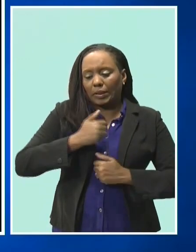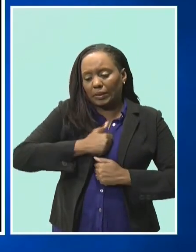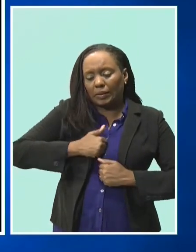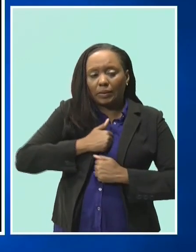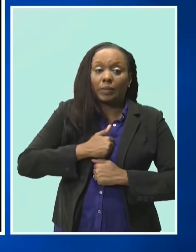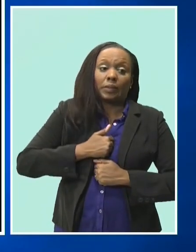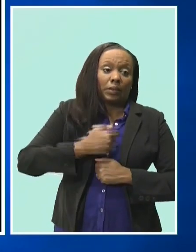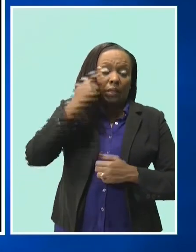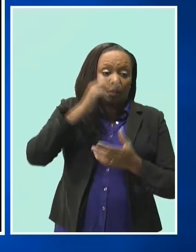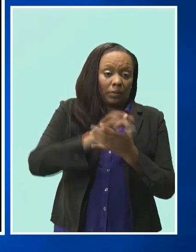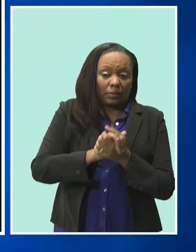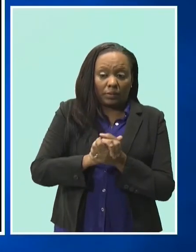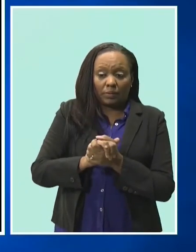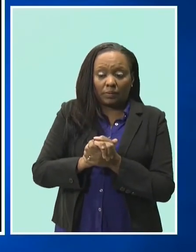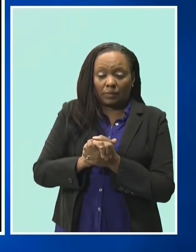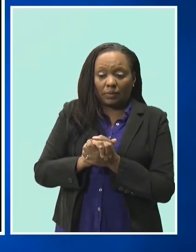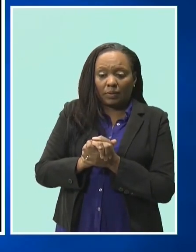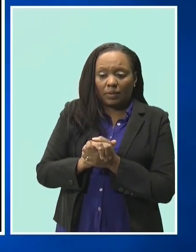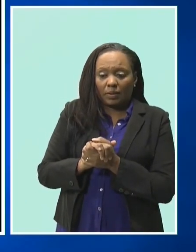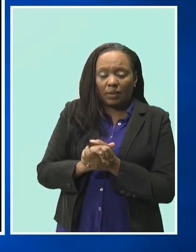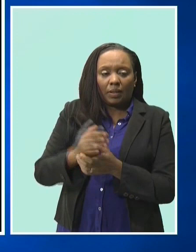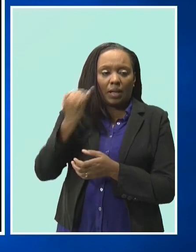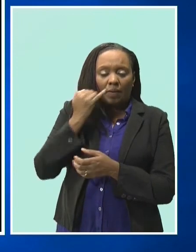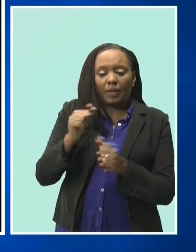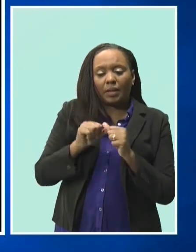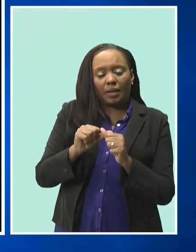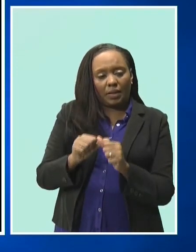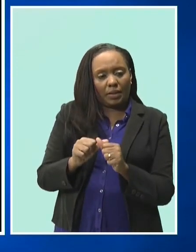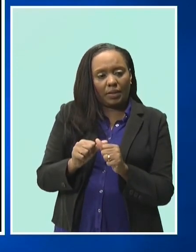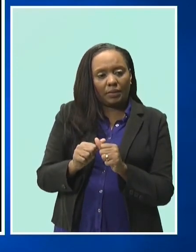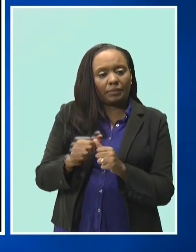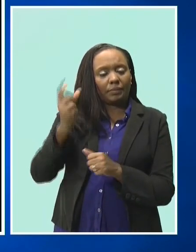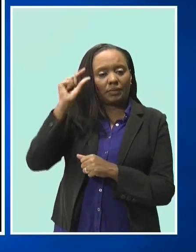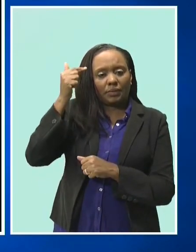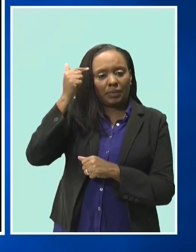he believes that his continued presence in the cabinet may serve as a